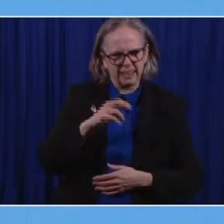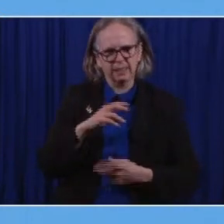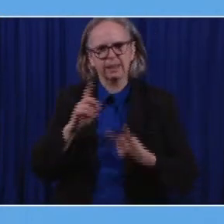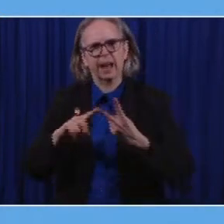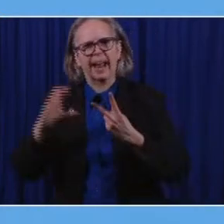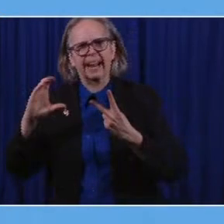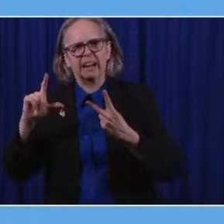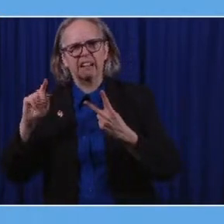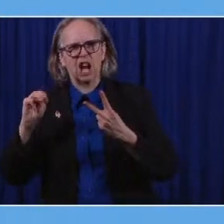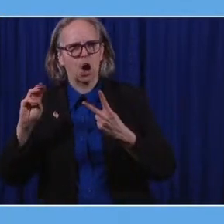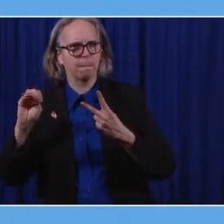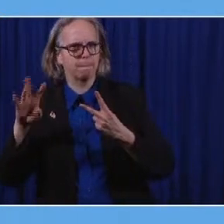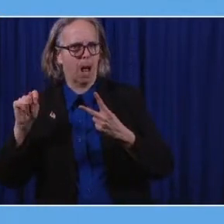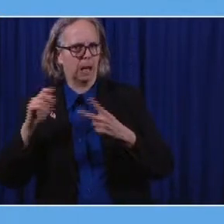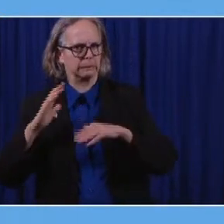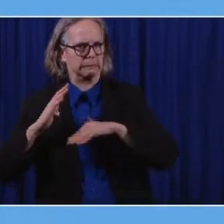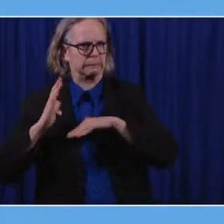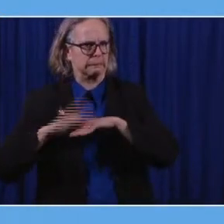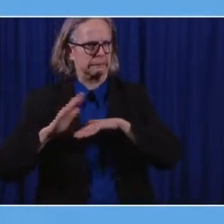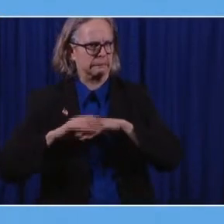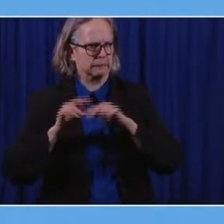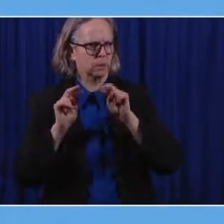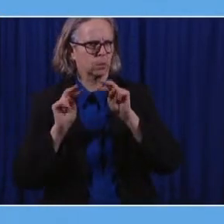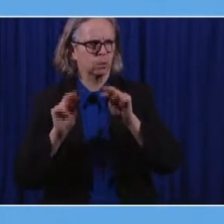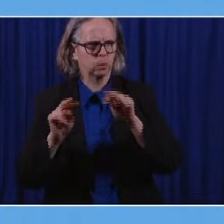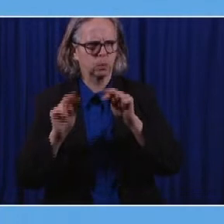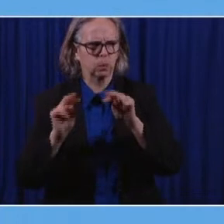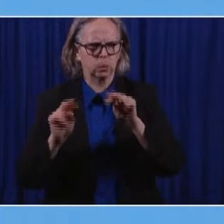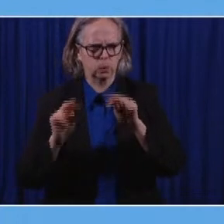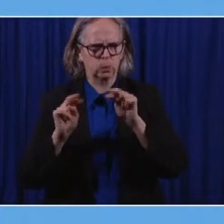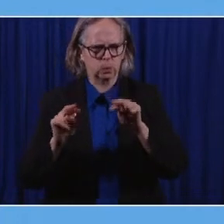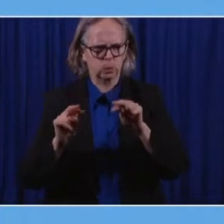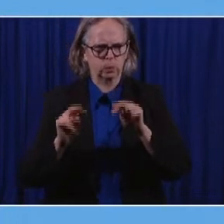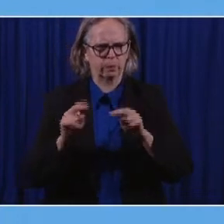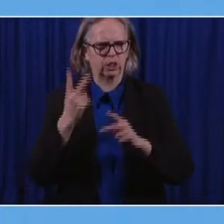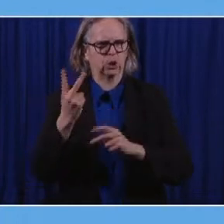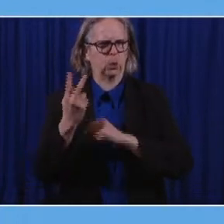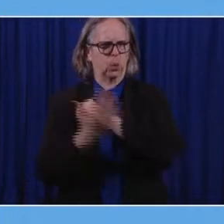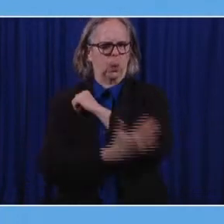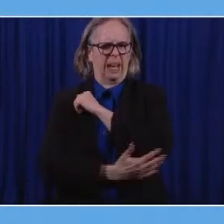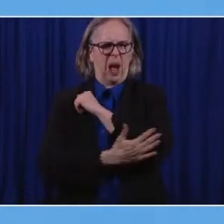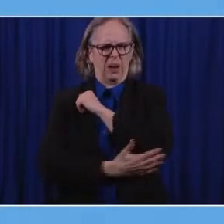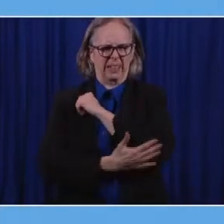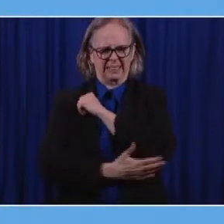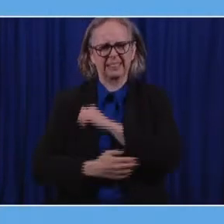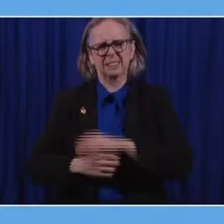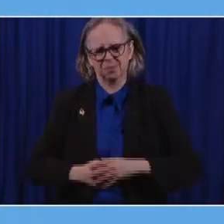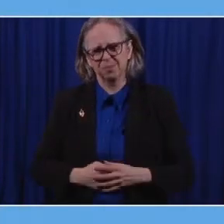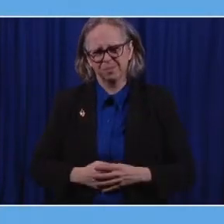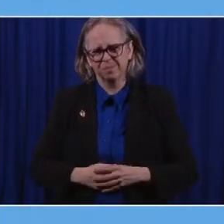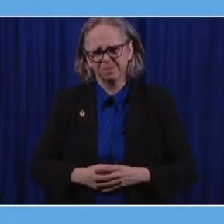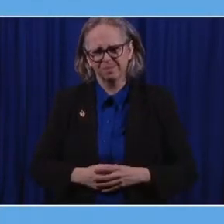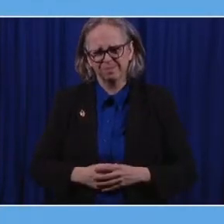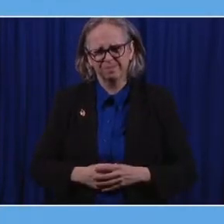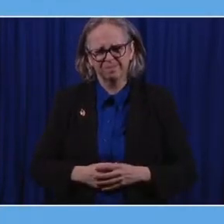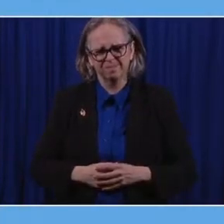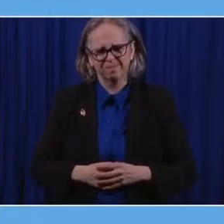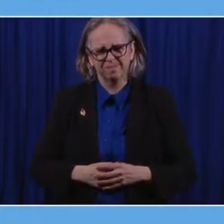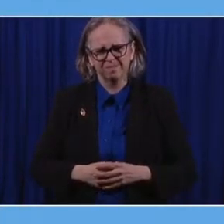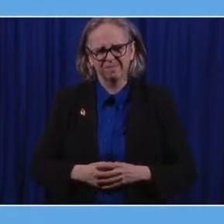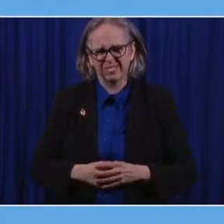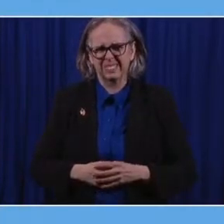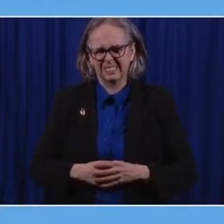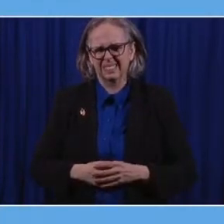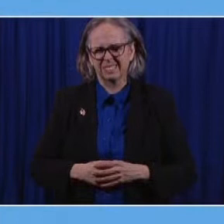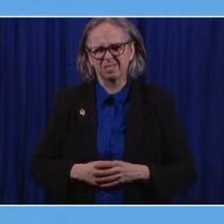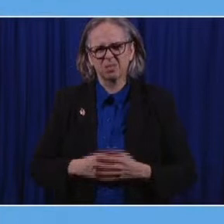the same, well, Claremont's in the same region. Lorain, of course, is at the other end of the state. While most of our counties are not changing